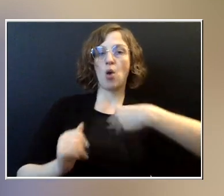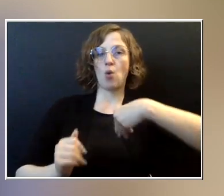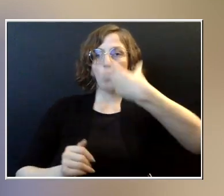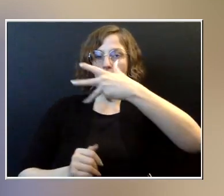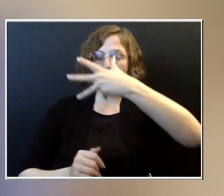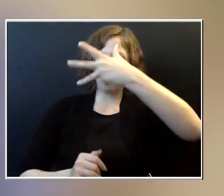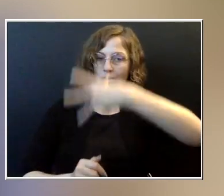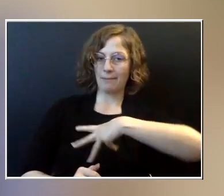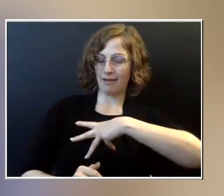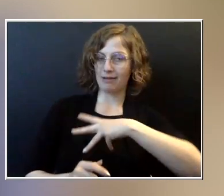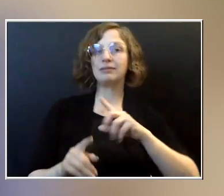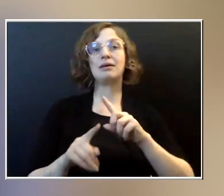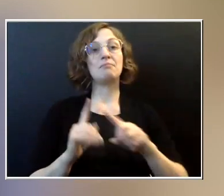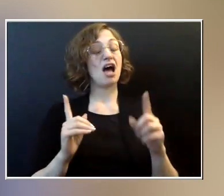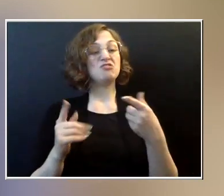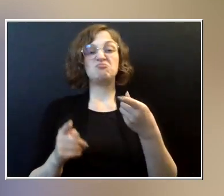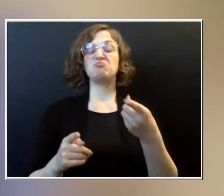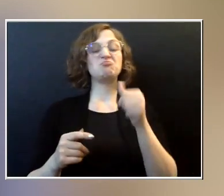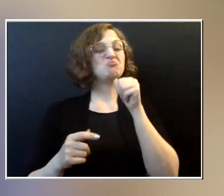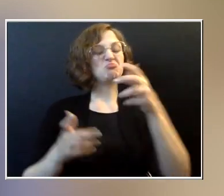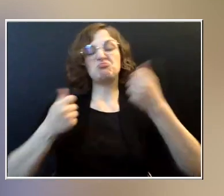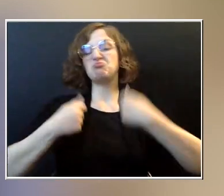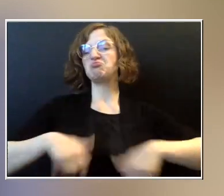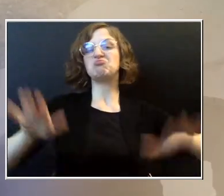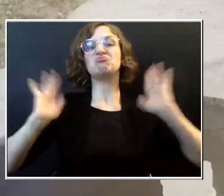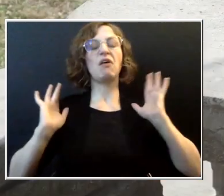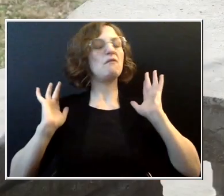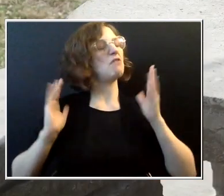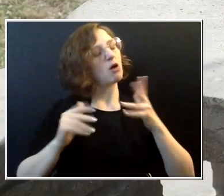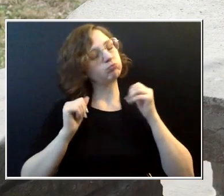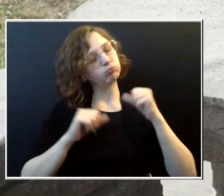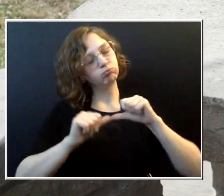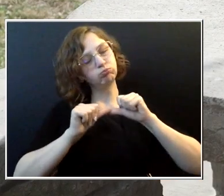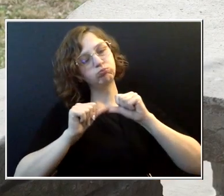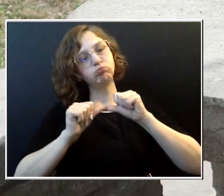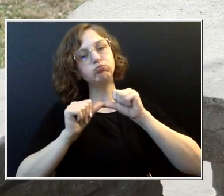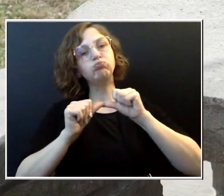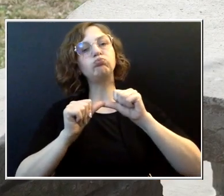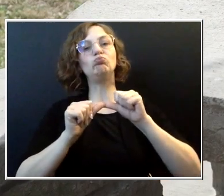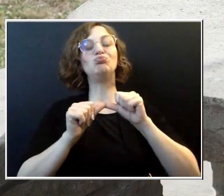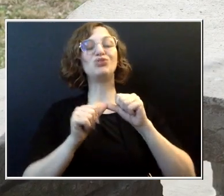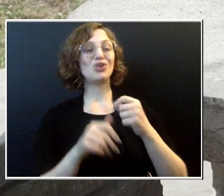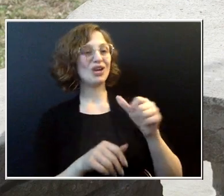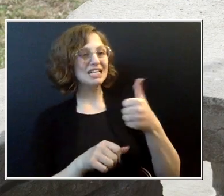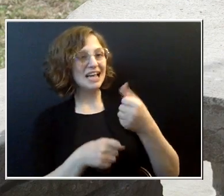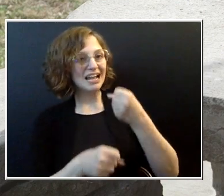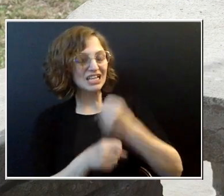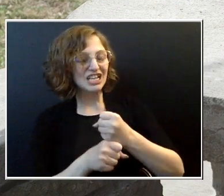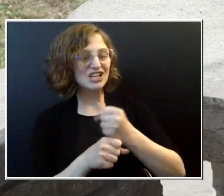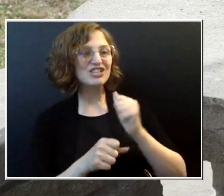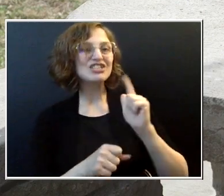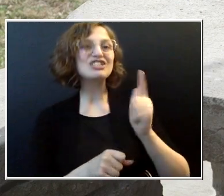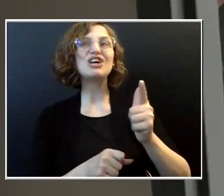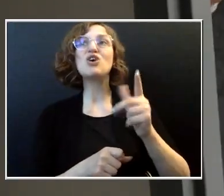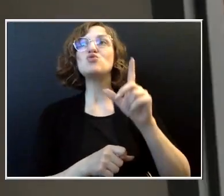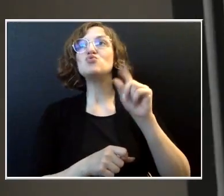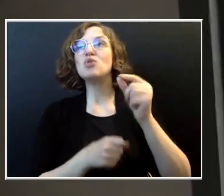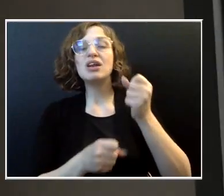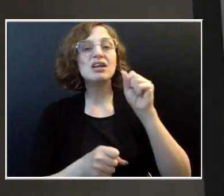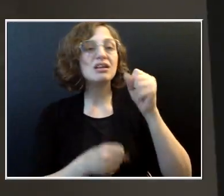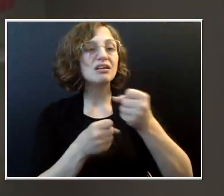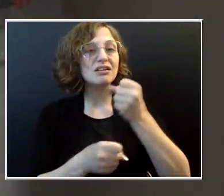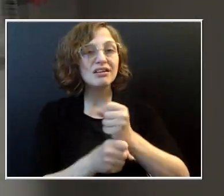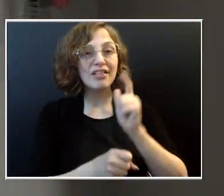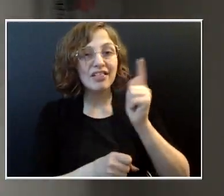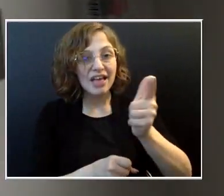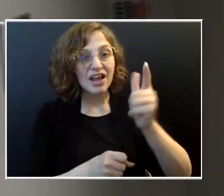with the short straw and odds against her. So that 10 years from now, 20 years from now, when another young woman gets that same